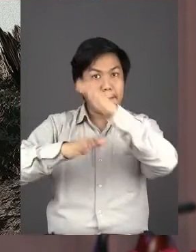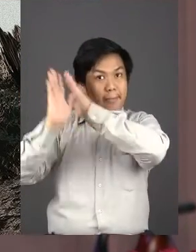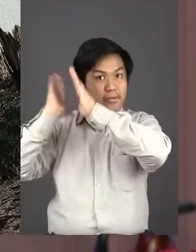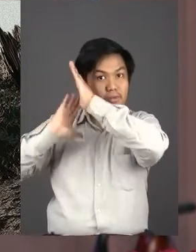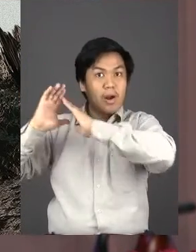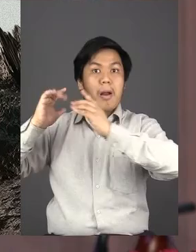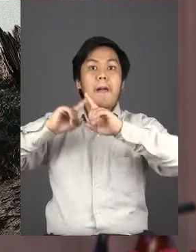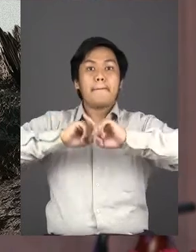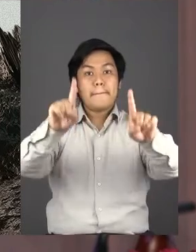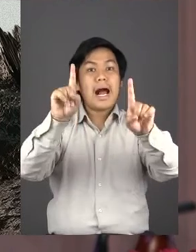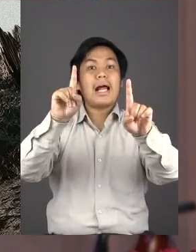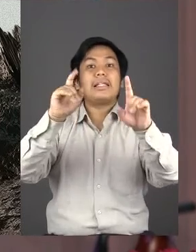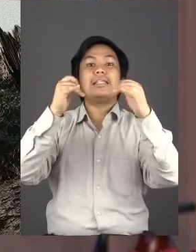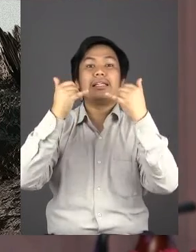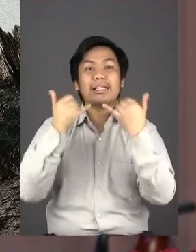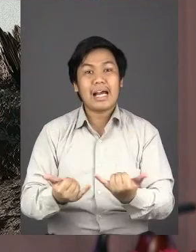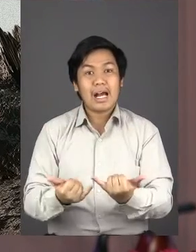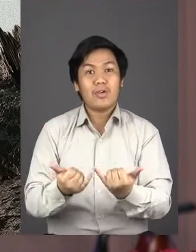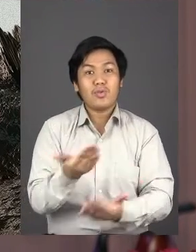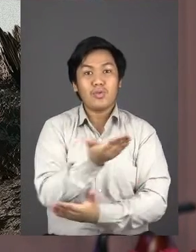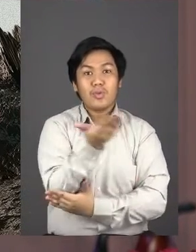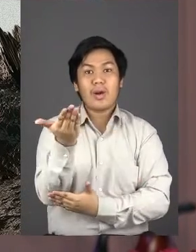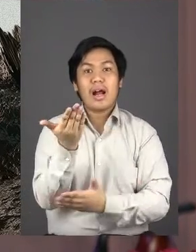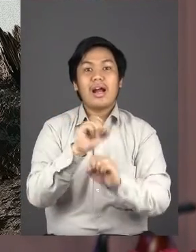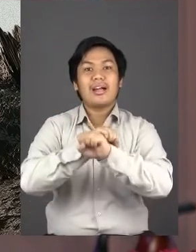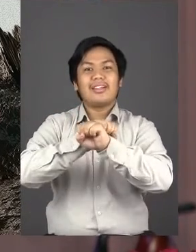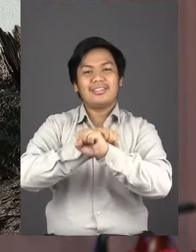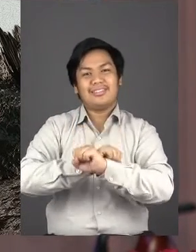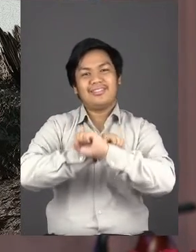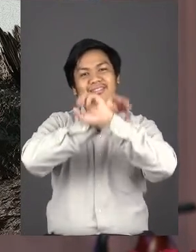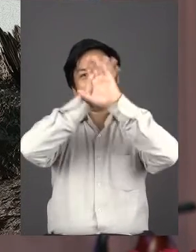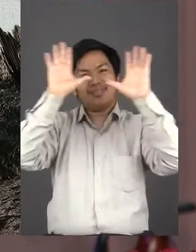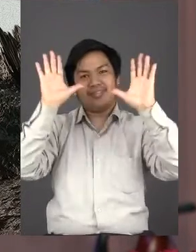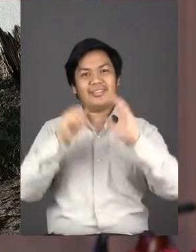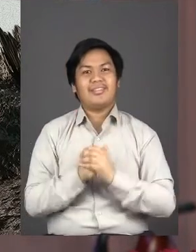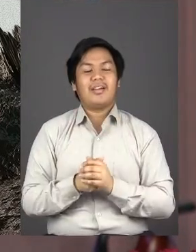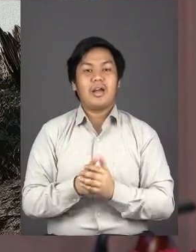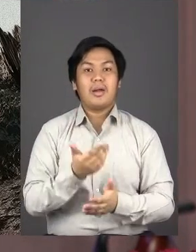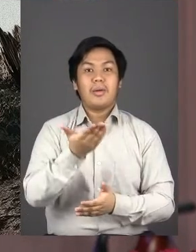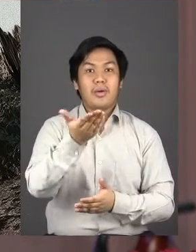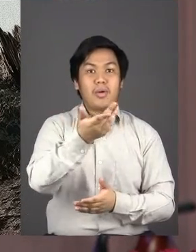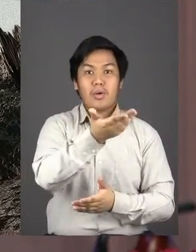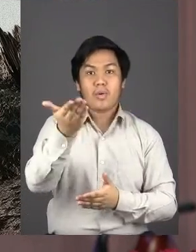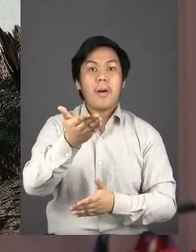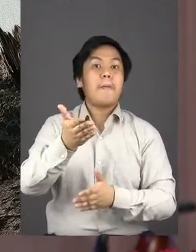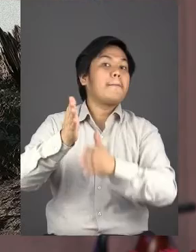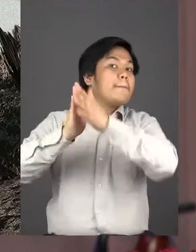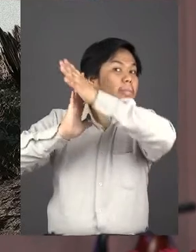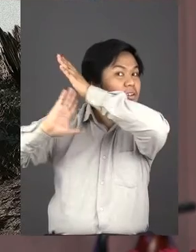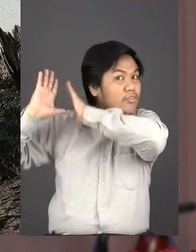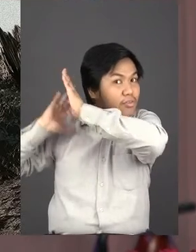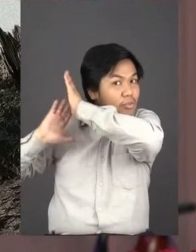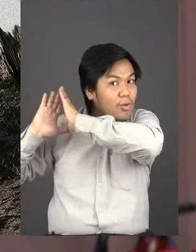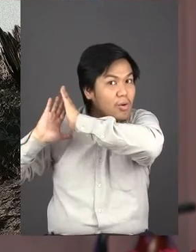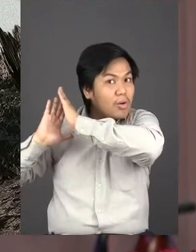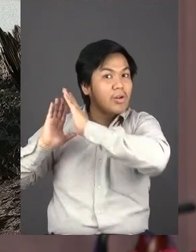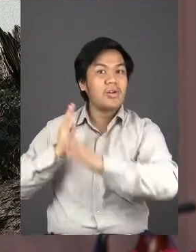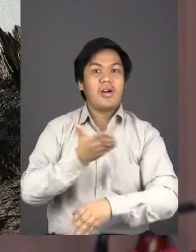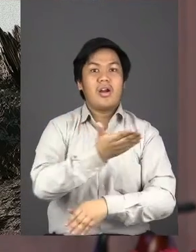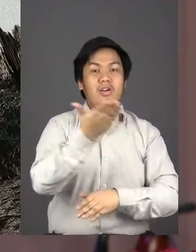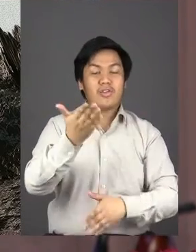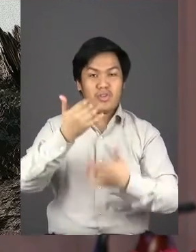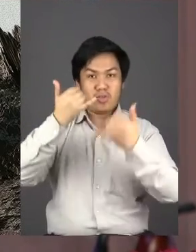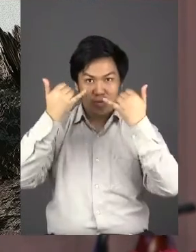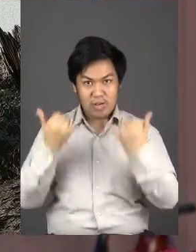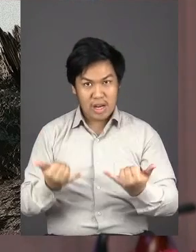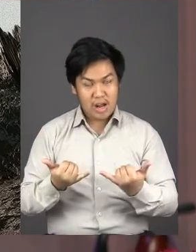But now you are light. You were past tense. You are